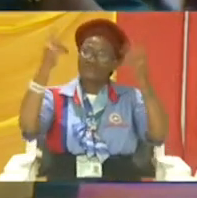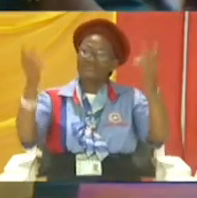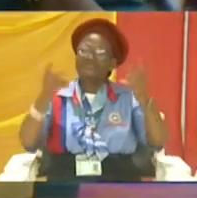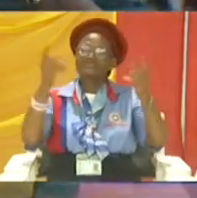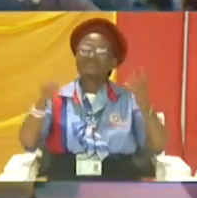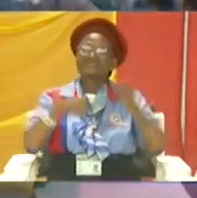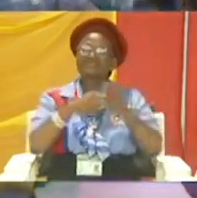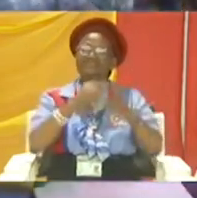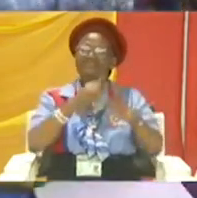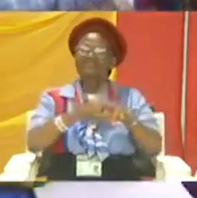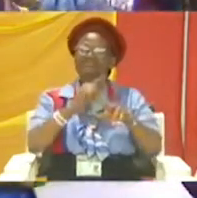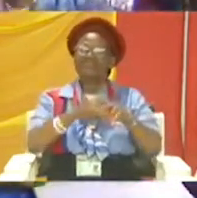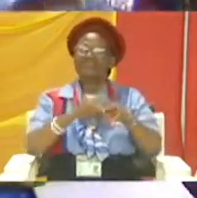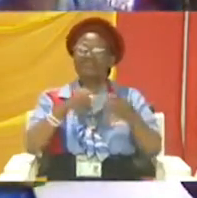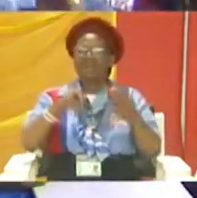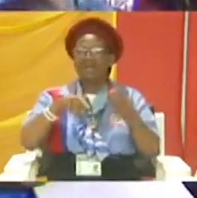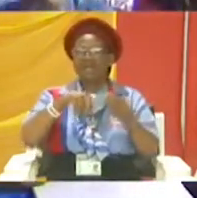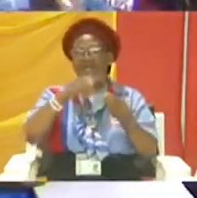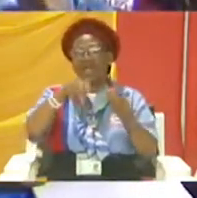be permanent.